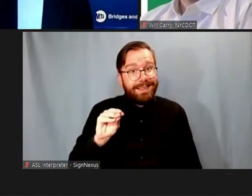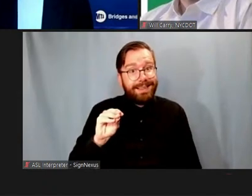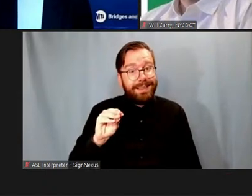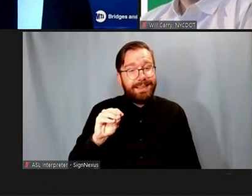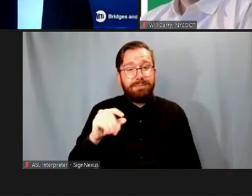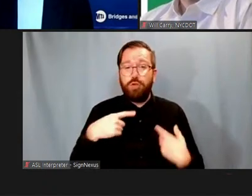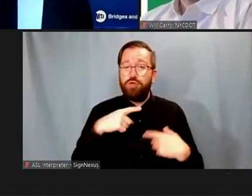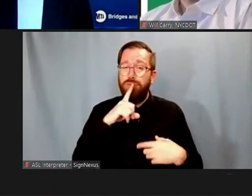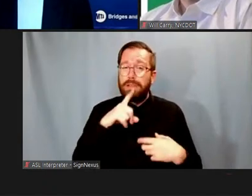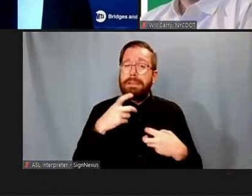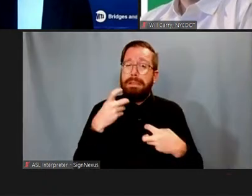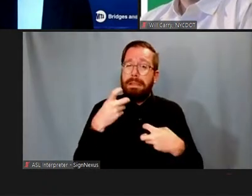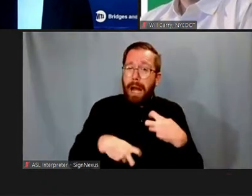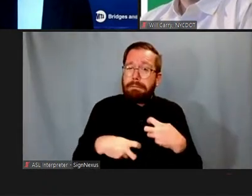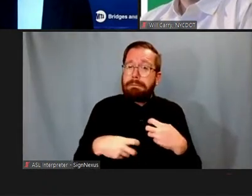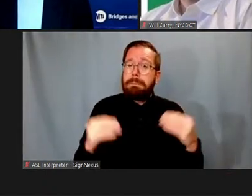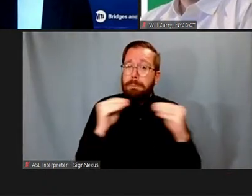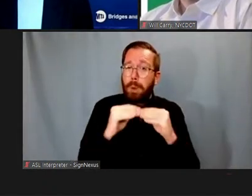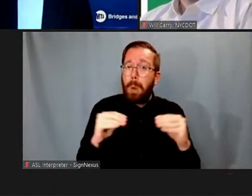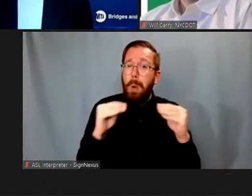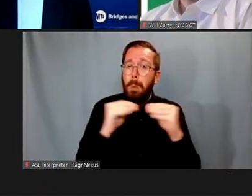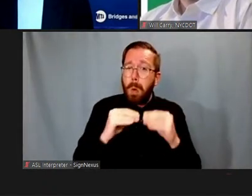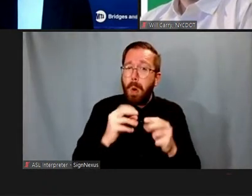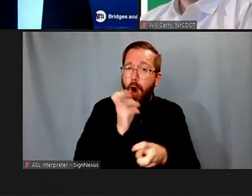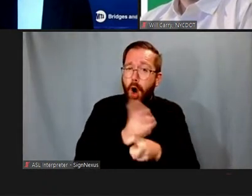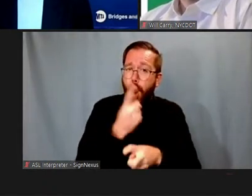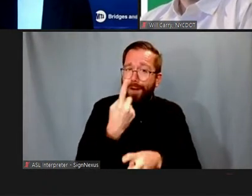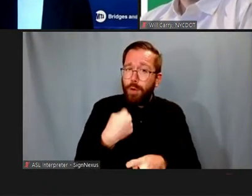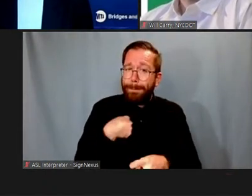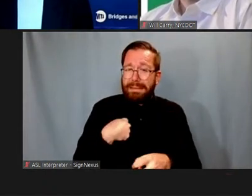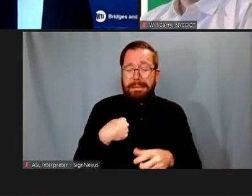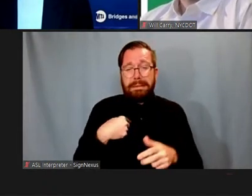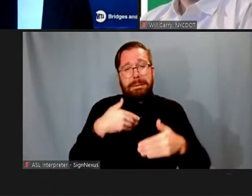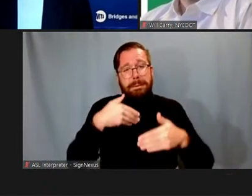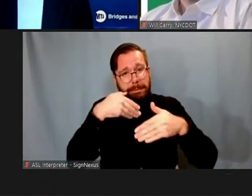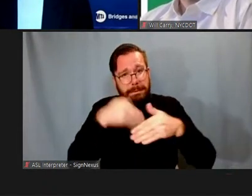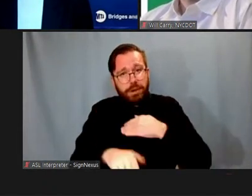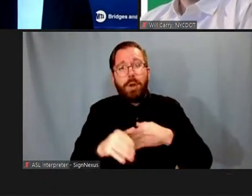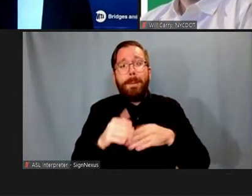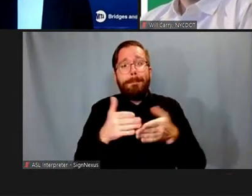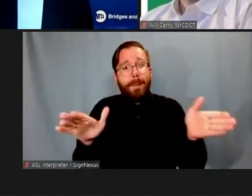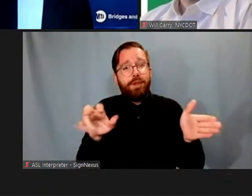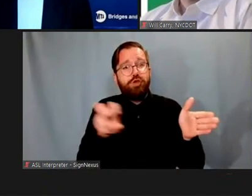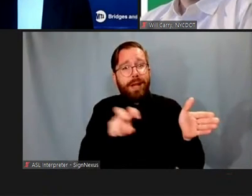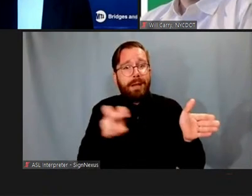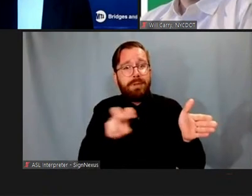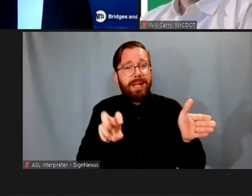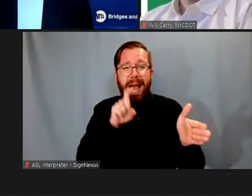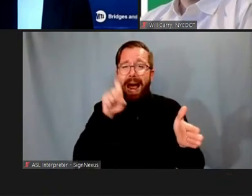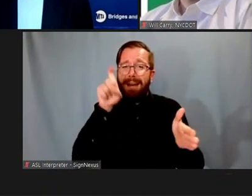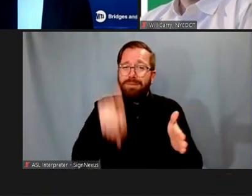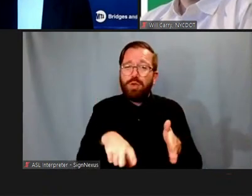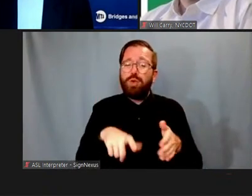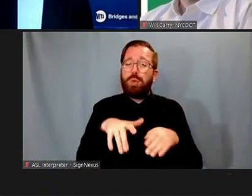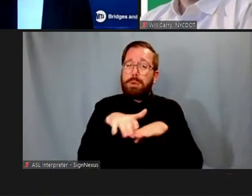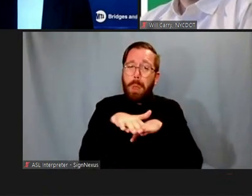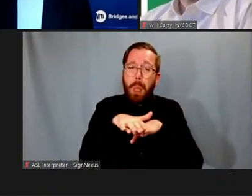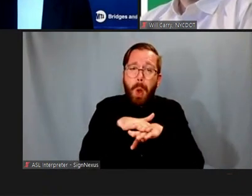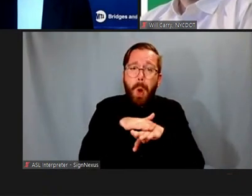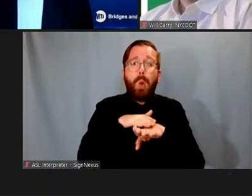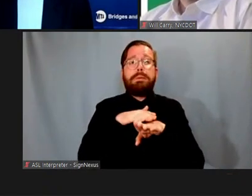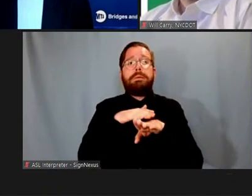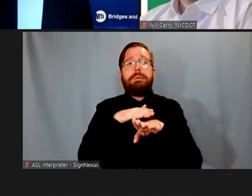transportation i do it but it's i have to go really slowly and you know people are in a rush and it becomes more and more